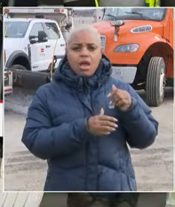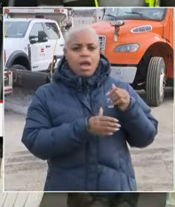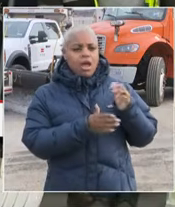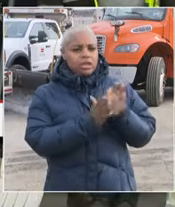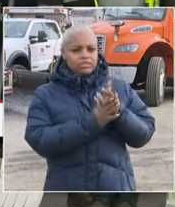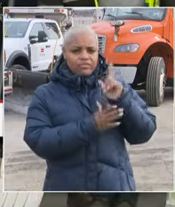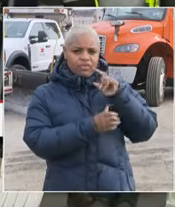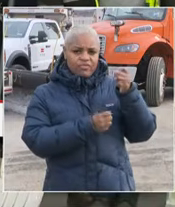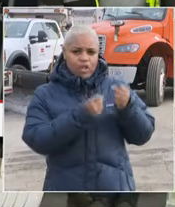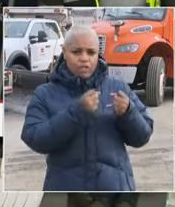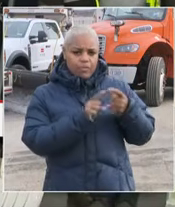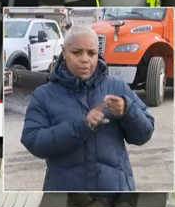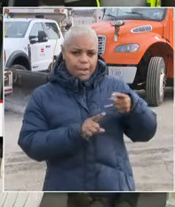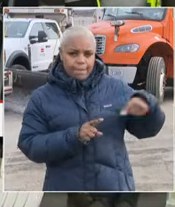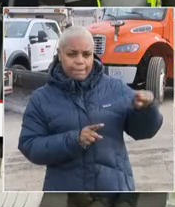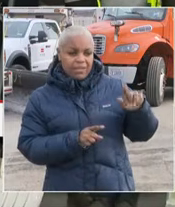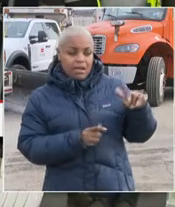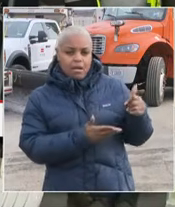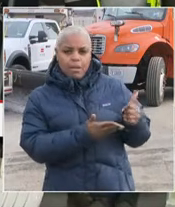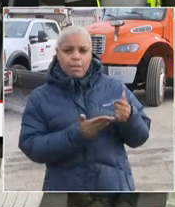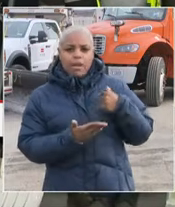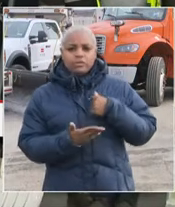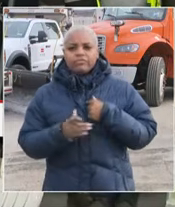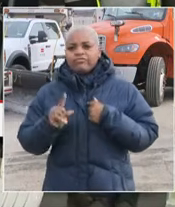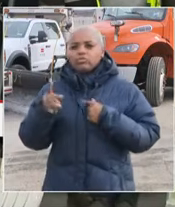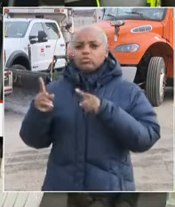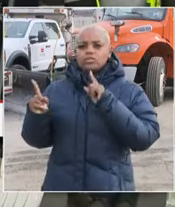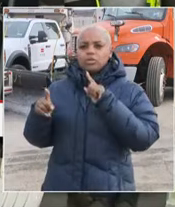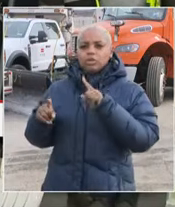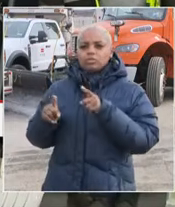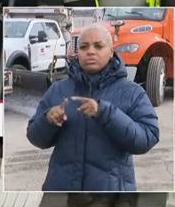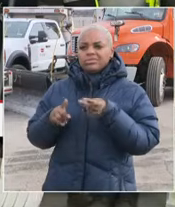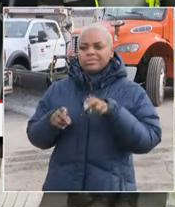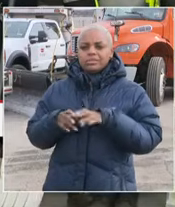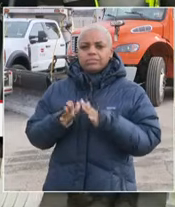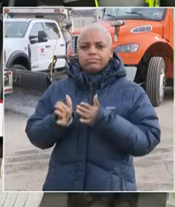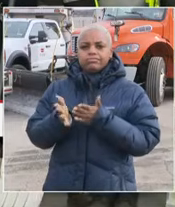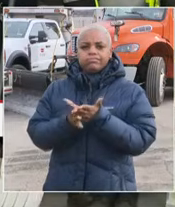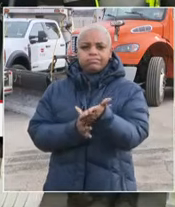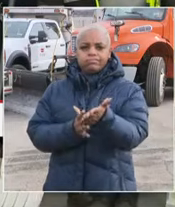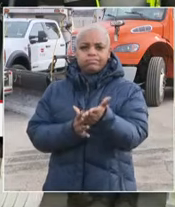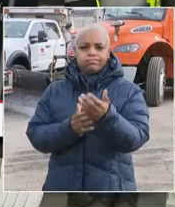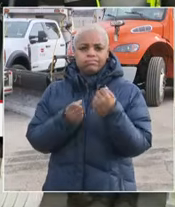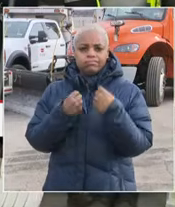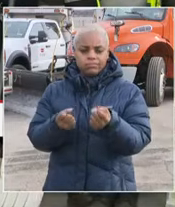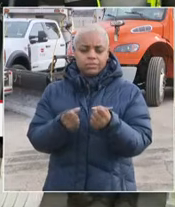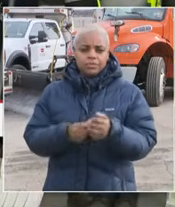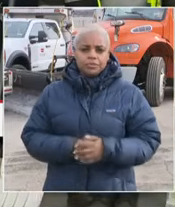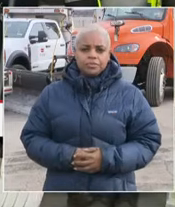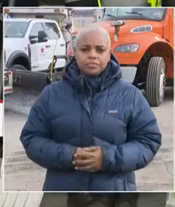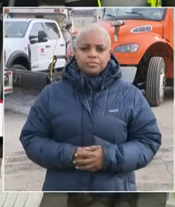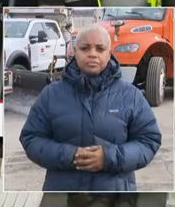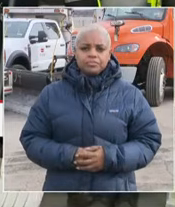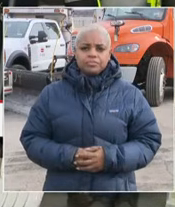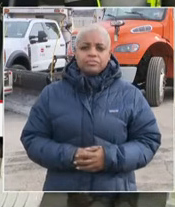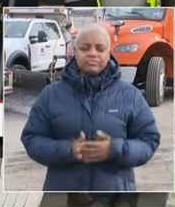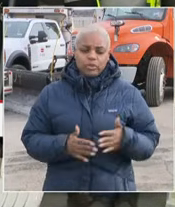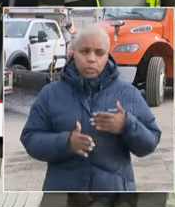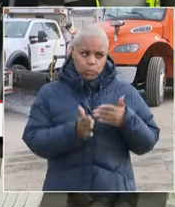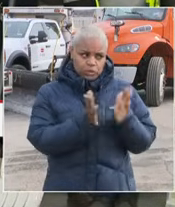able to move around the city during the storm, and that request has been made. We're also